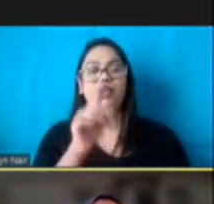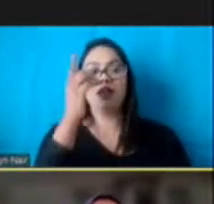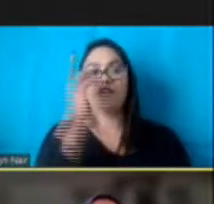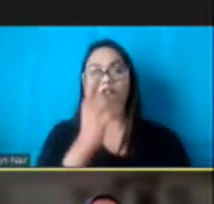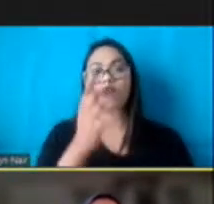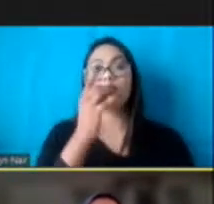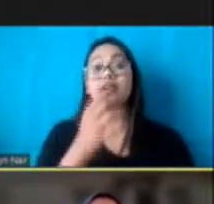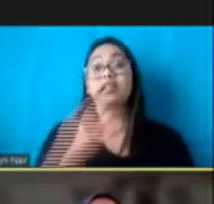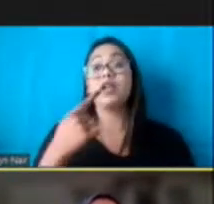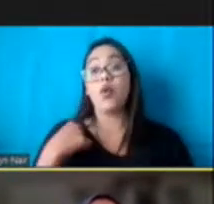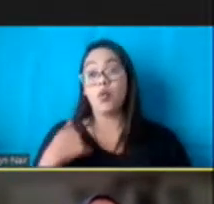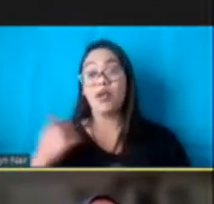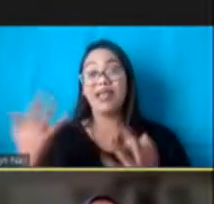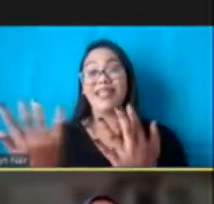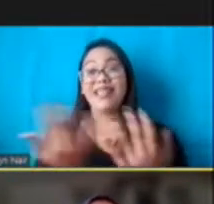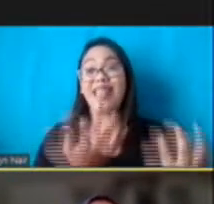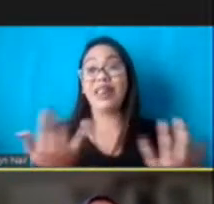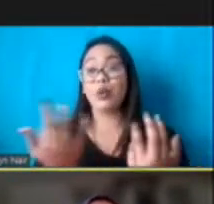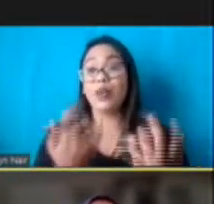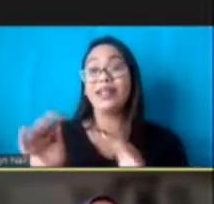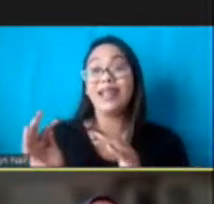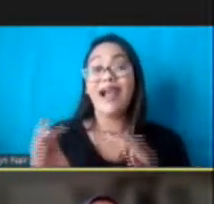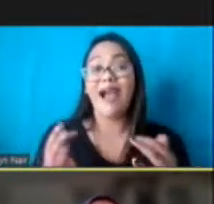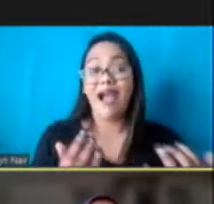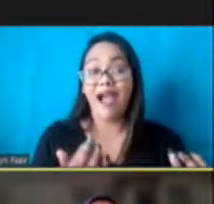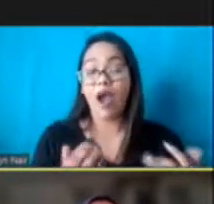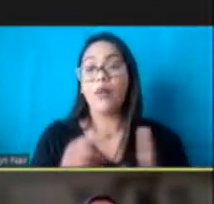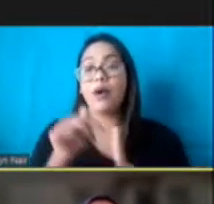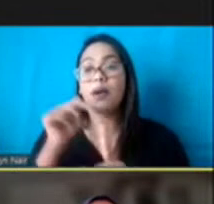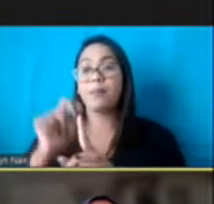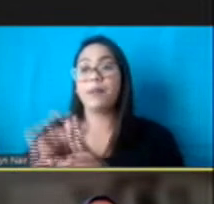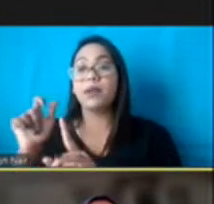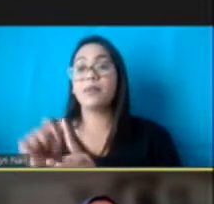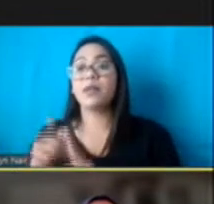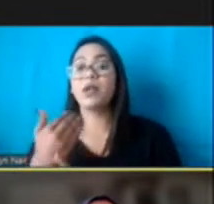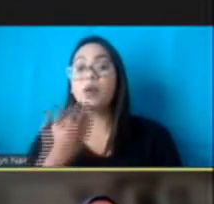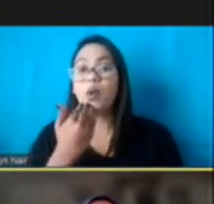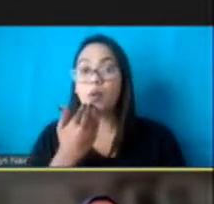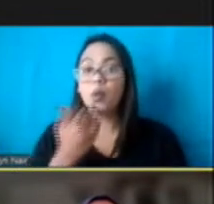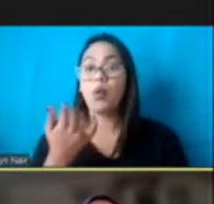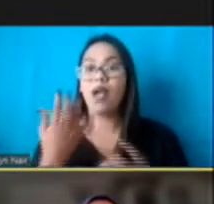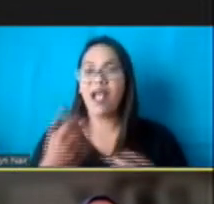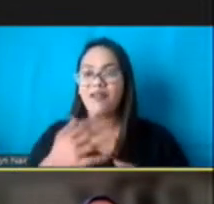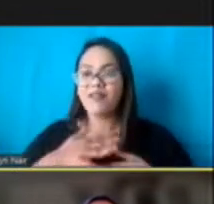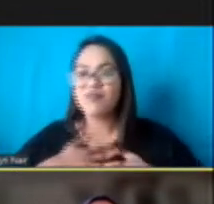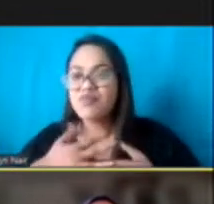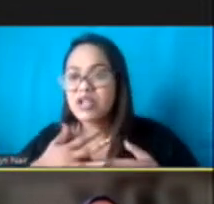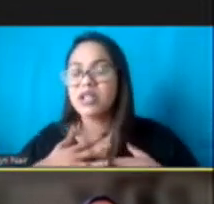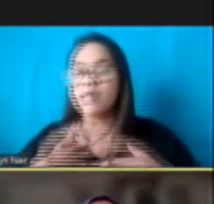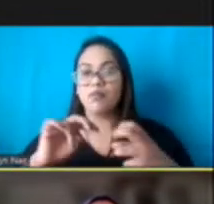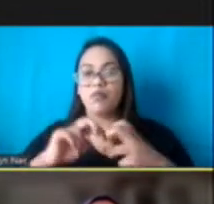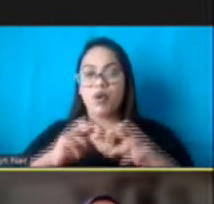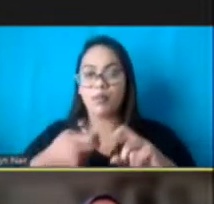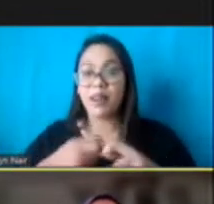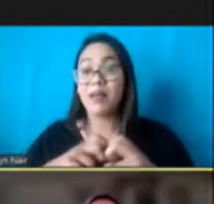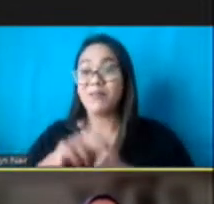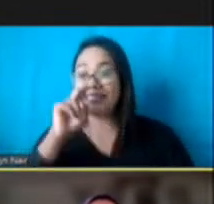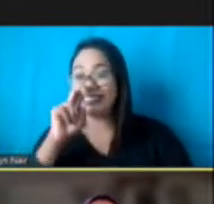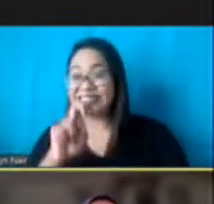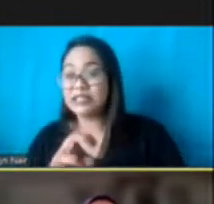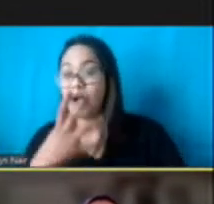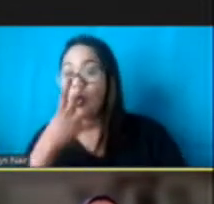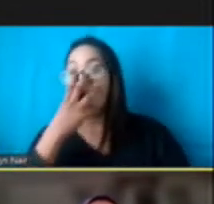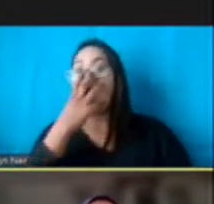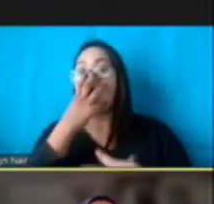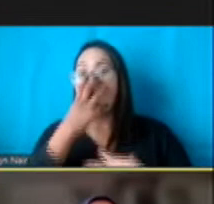that we calculate severity in the hospital data as any patient who develops acute respiratory distress syndrome, who requires oxygen or ventilation